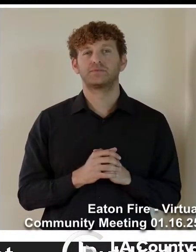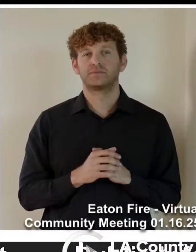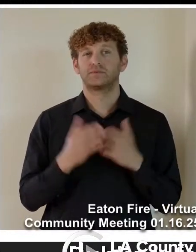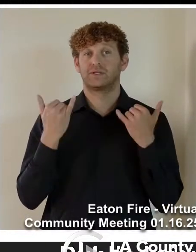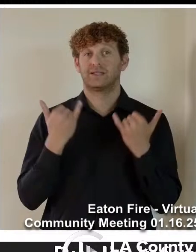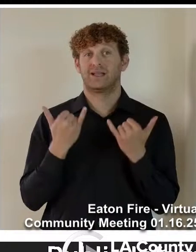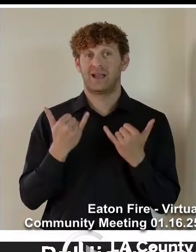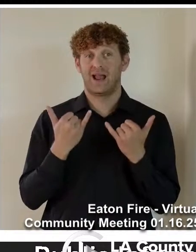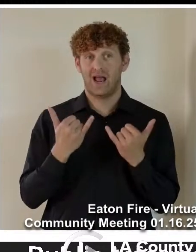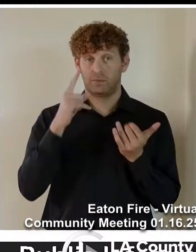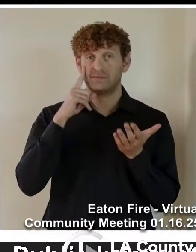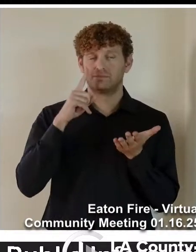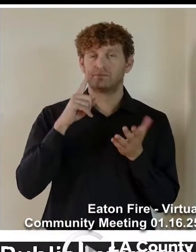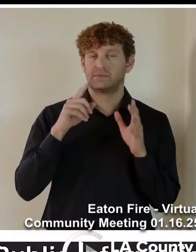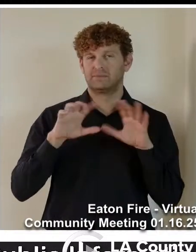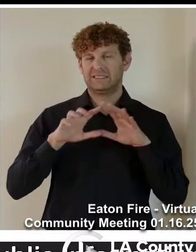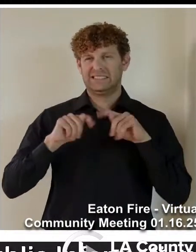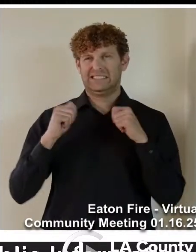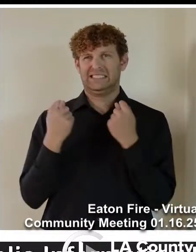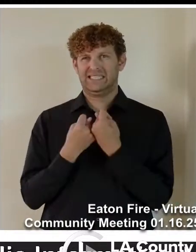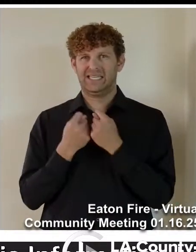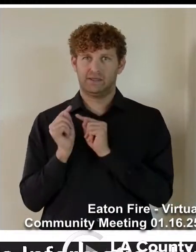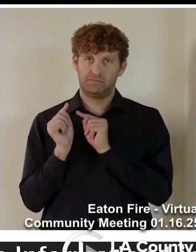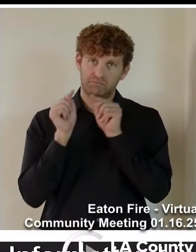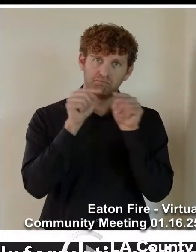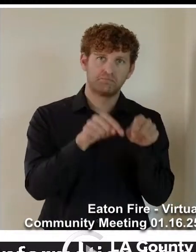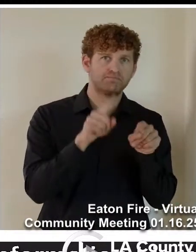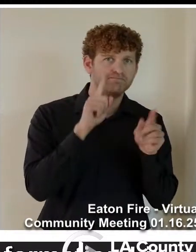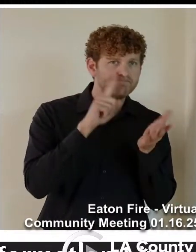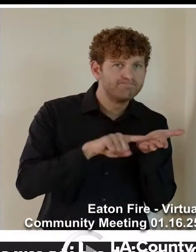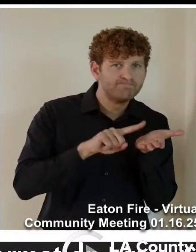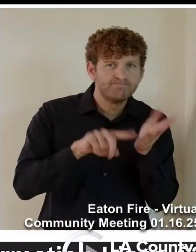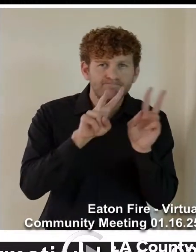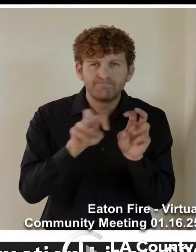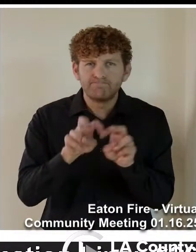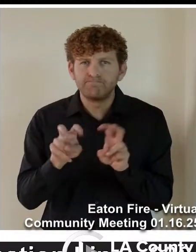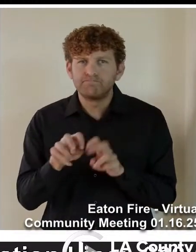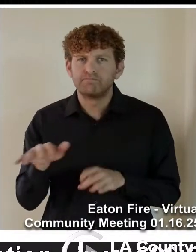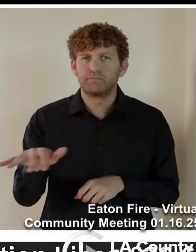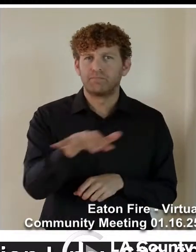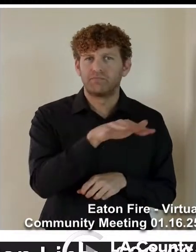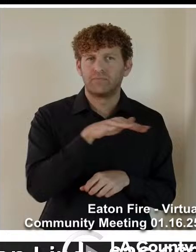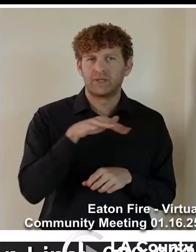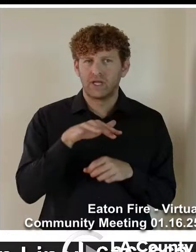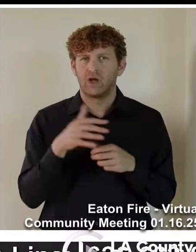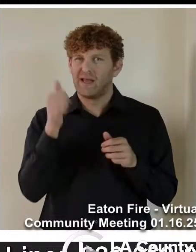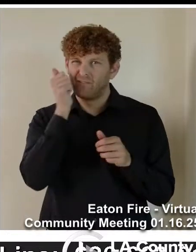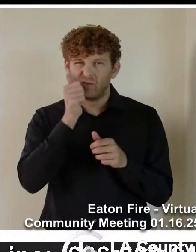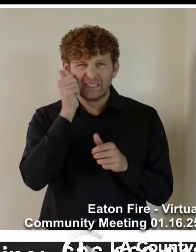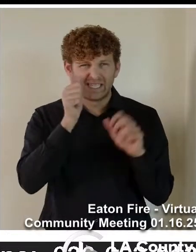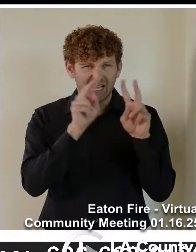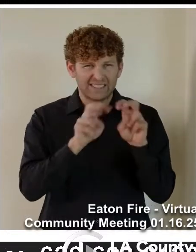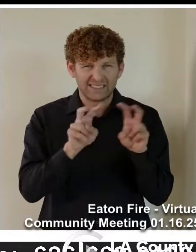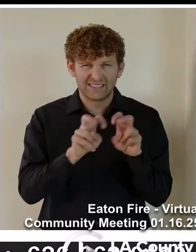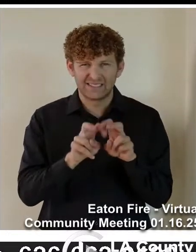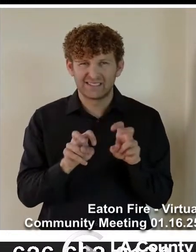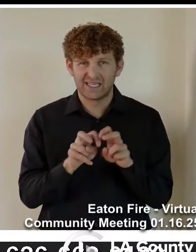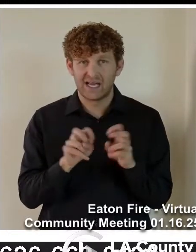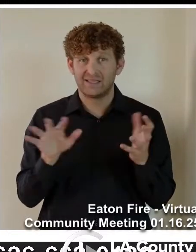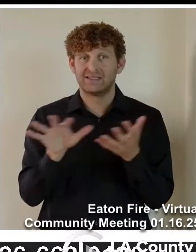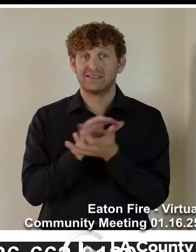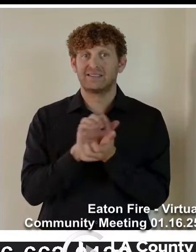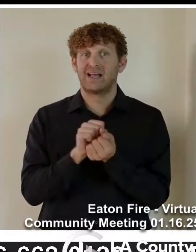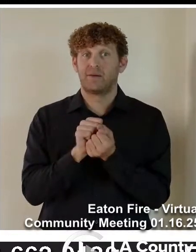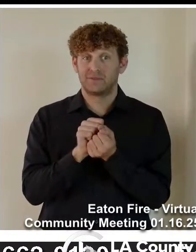field that are working daily to assess and validate the damage as a result of